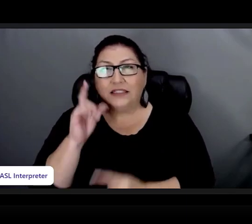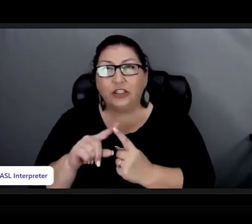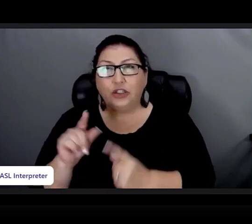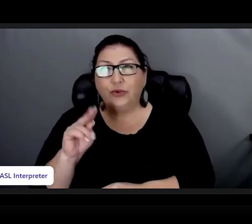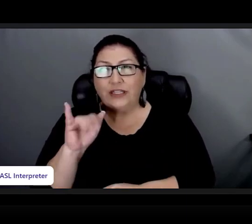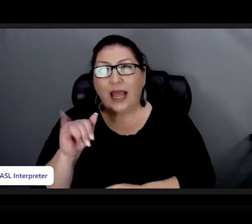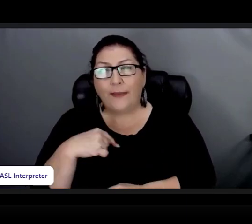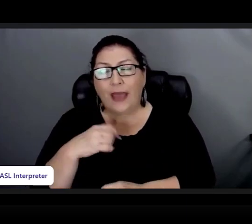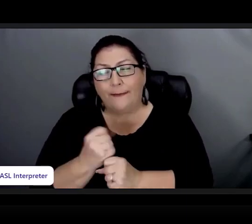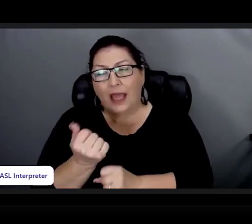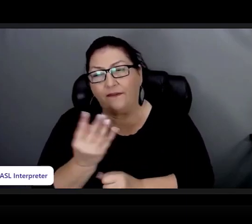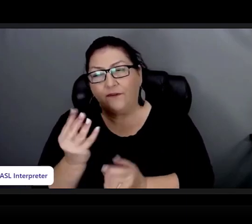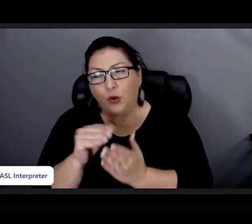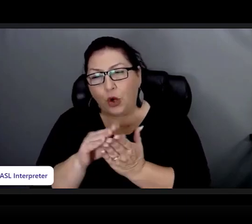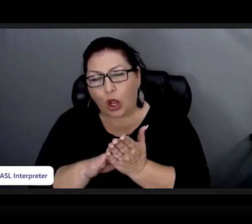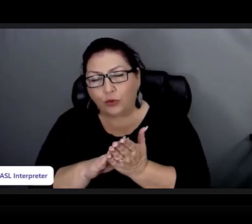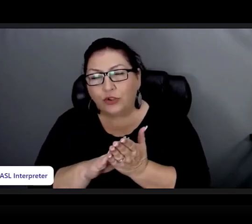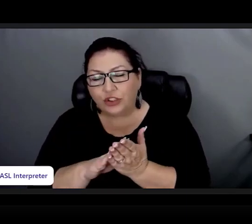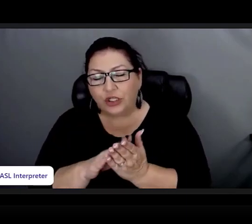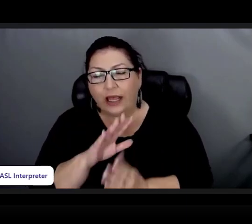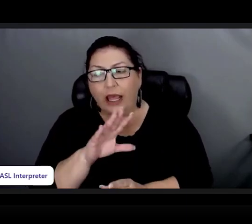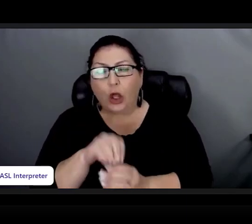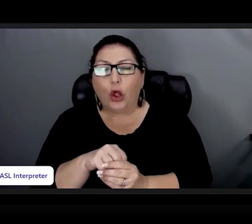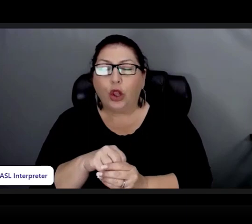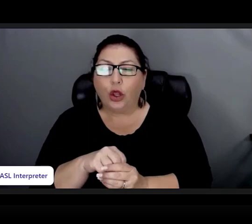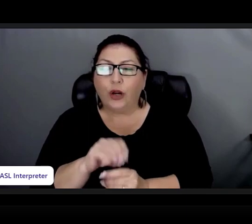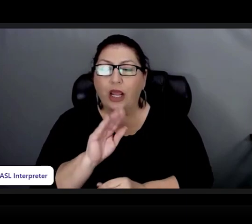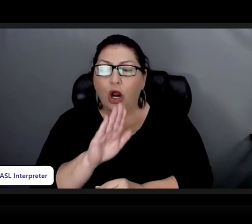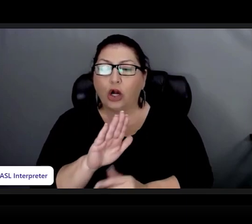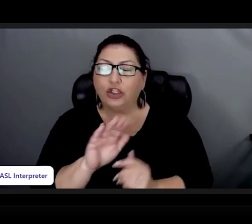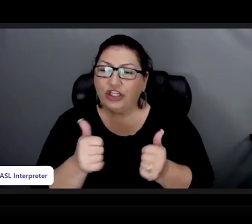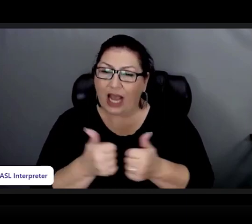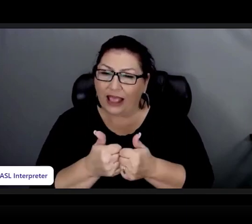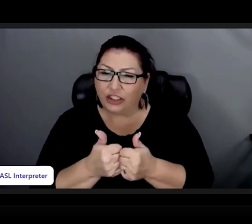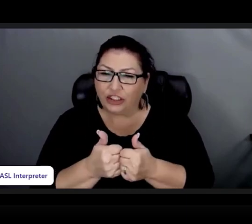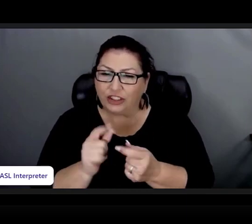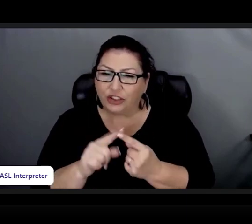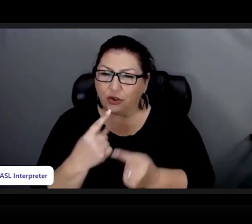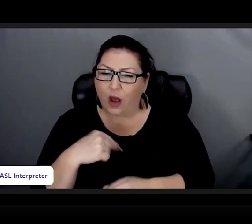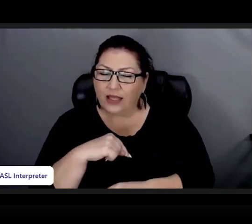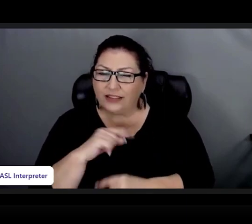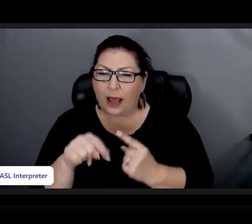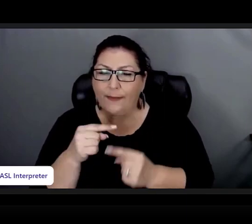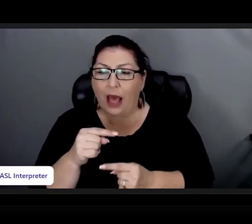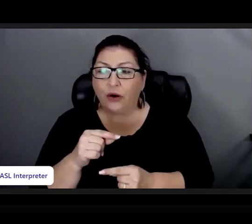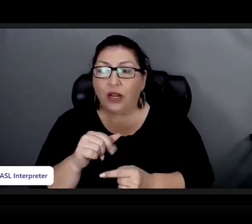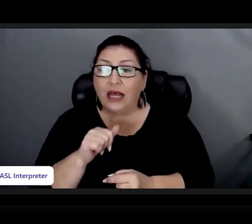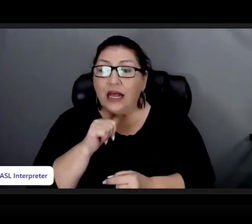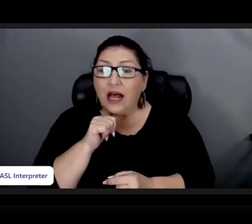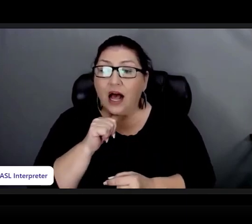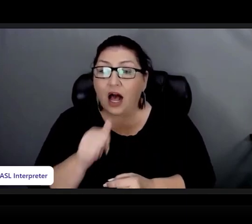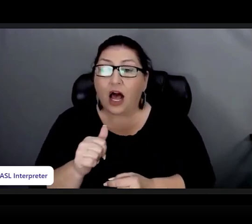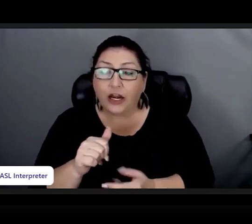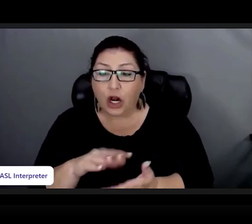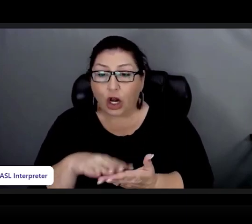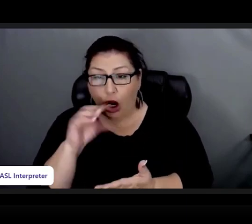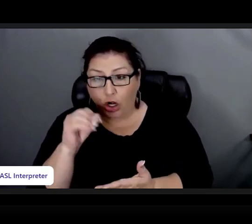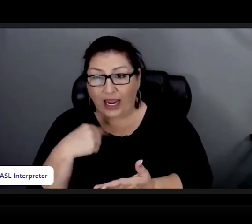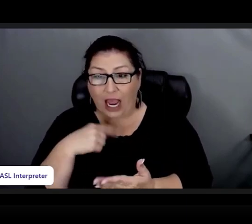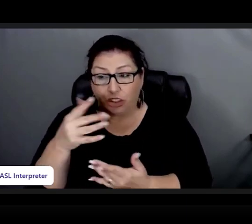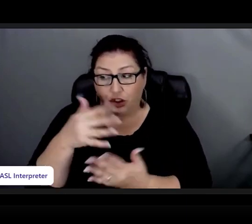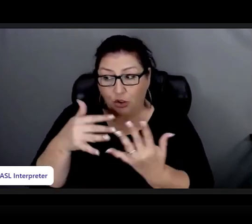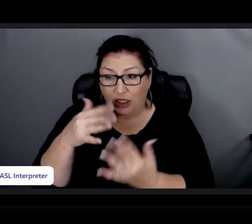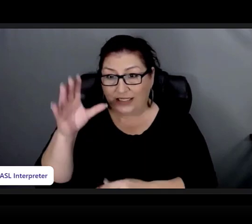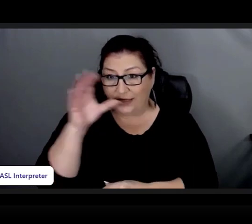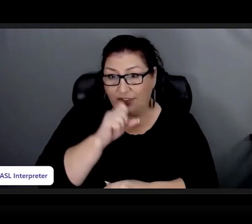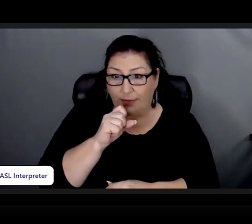made a few notes, including her challenges to us about unlearning our socialized assumptions of